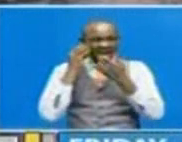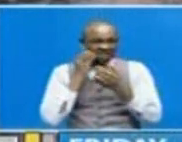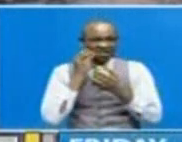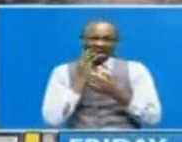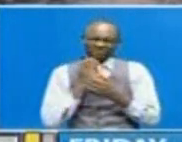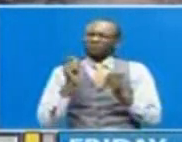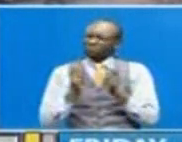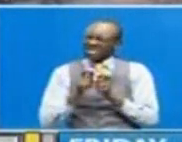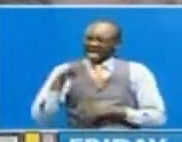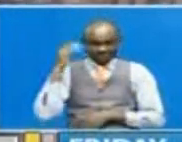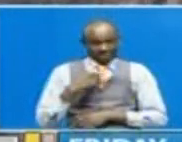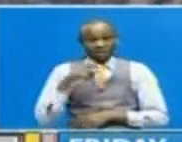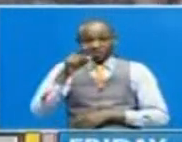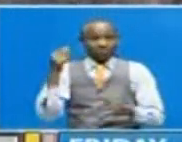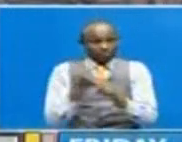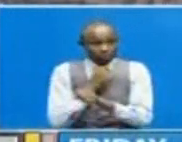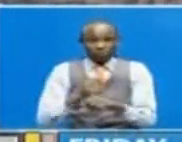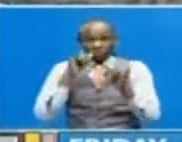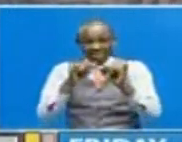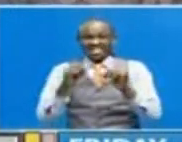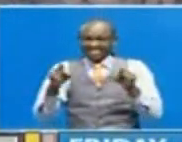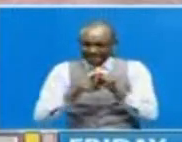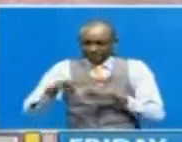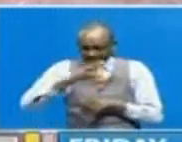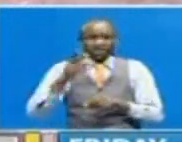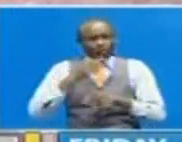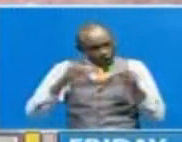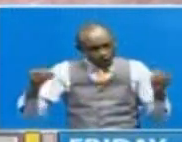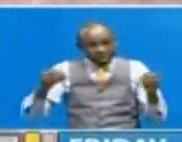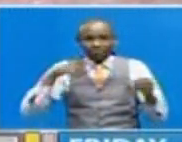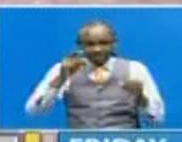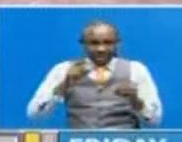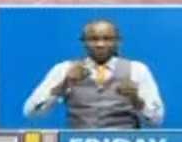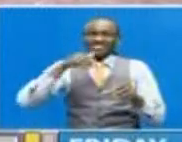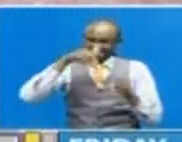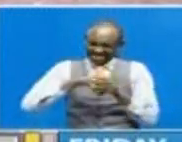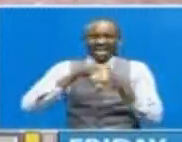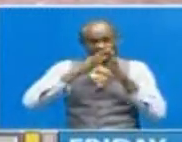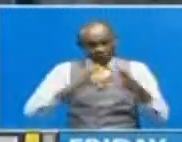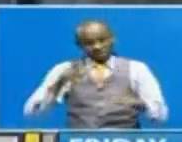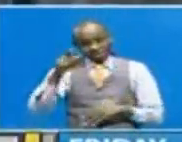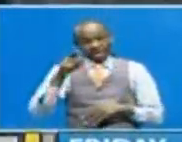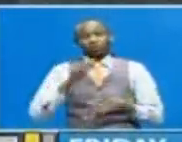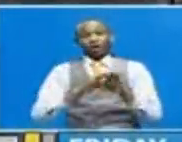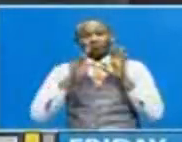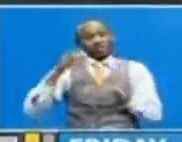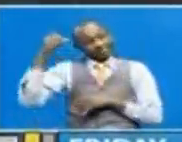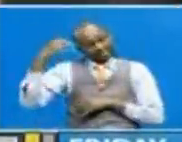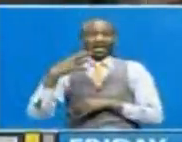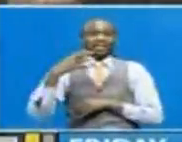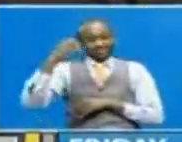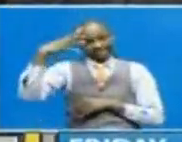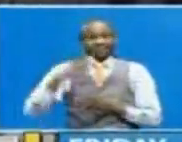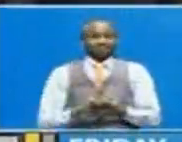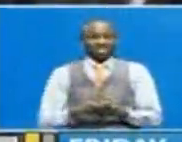abject anguish. He cannot stay in the sun for too long and is forced to stay indoors at his shanty in Majengo slums in